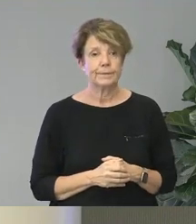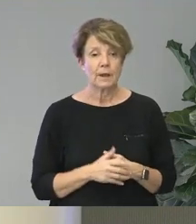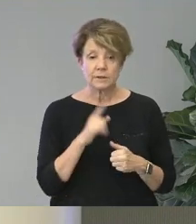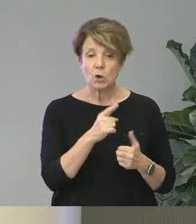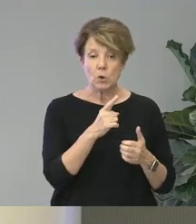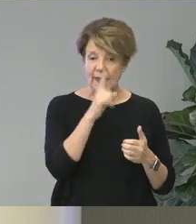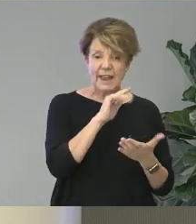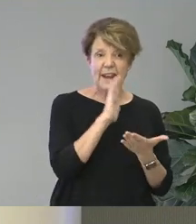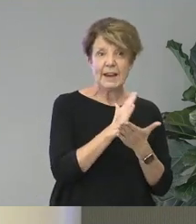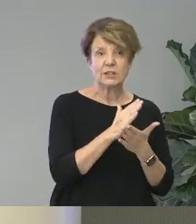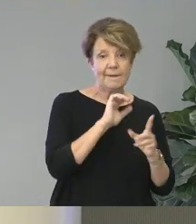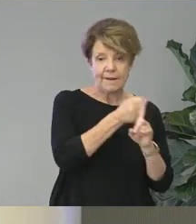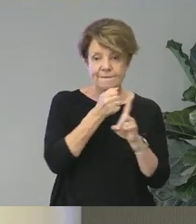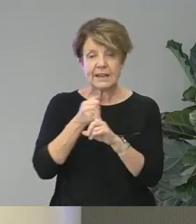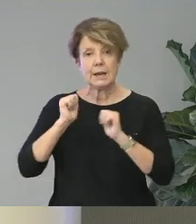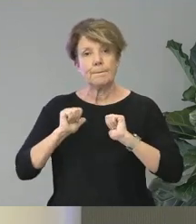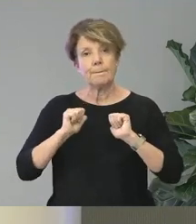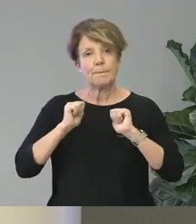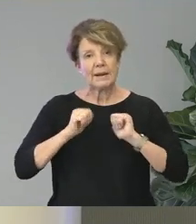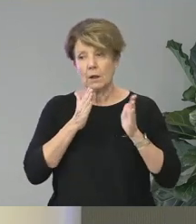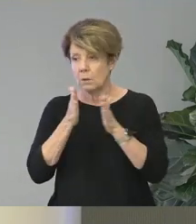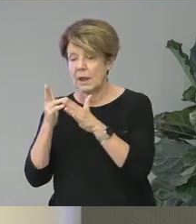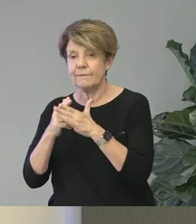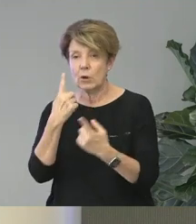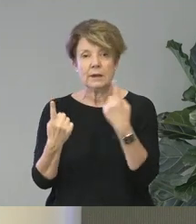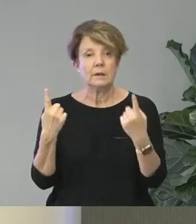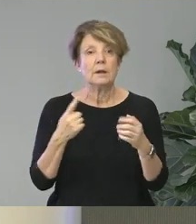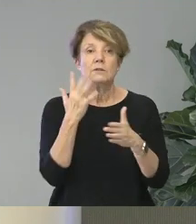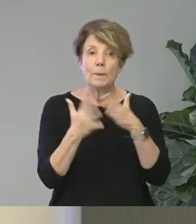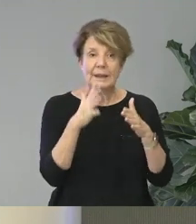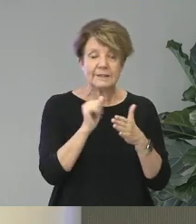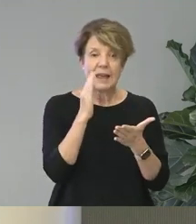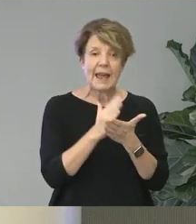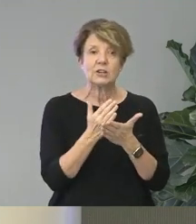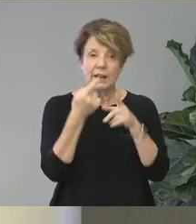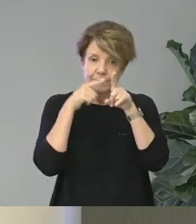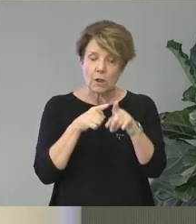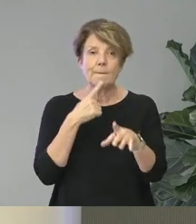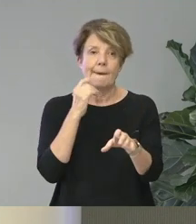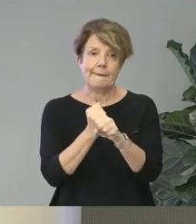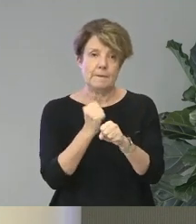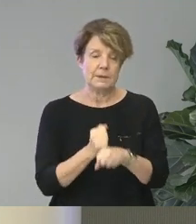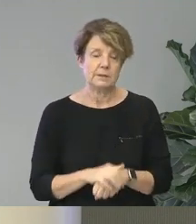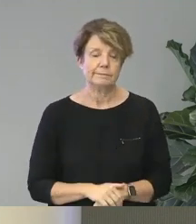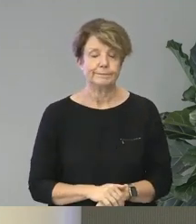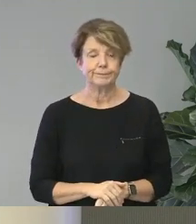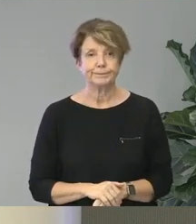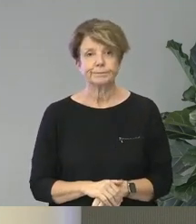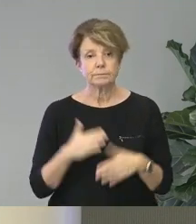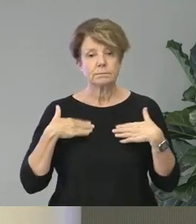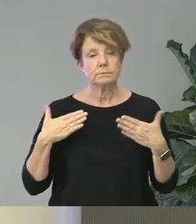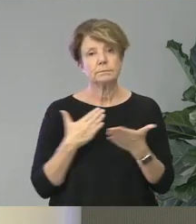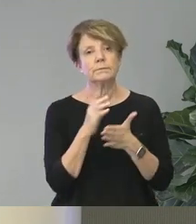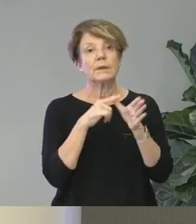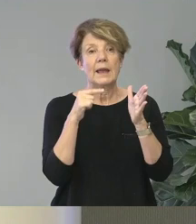effect for individuals and are consistently and coherently applied by government. A Human Rights Act